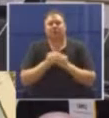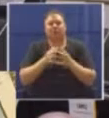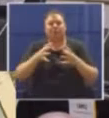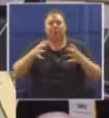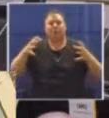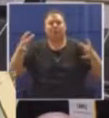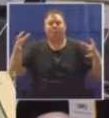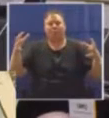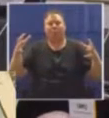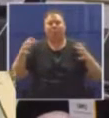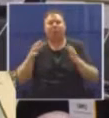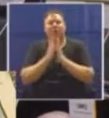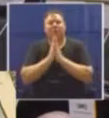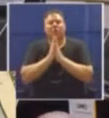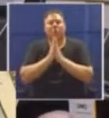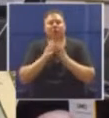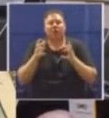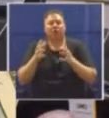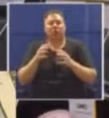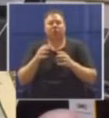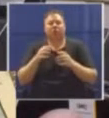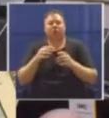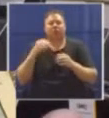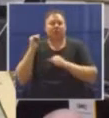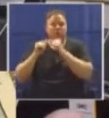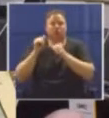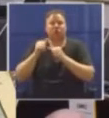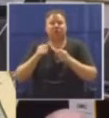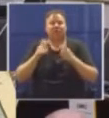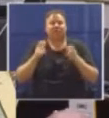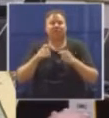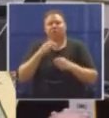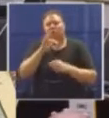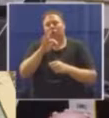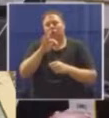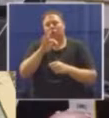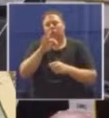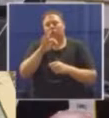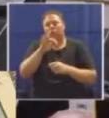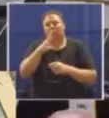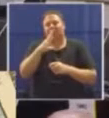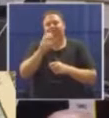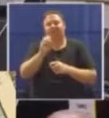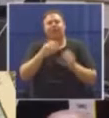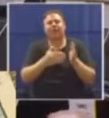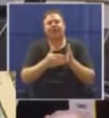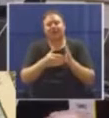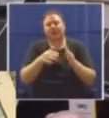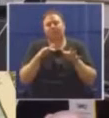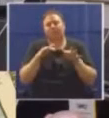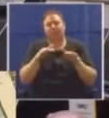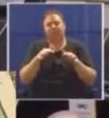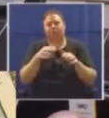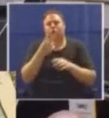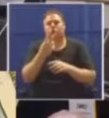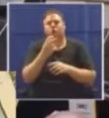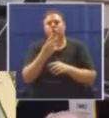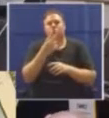become the largest prayer gathering in recorded history, with about 350 million people from 220